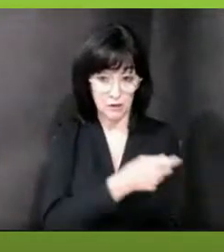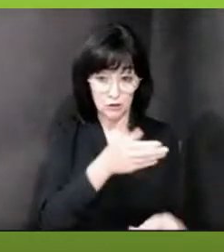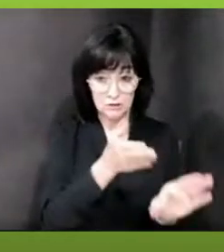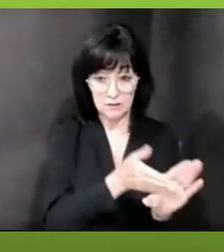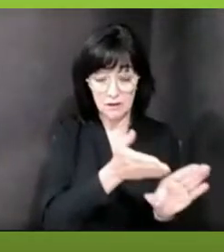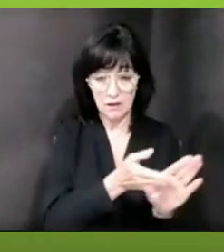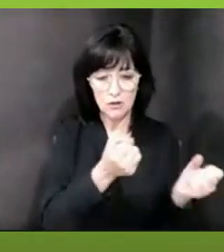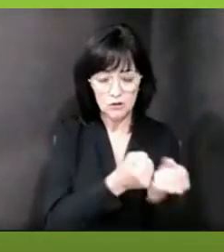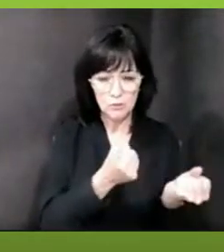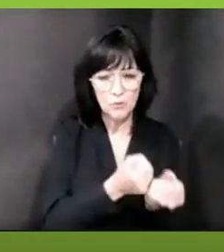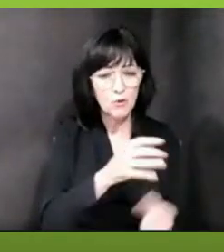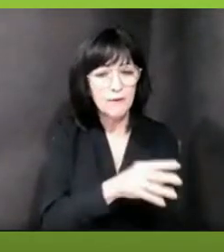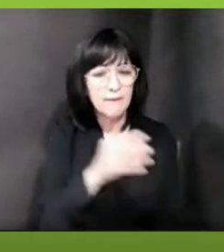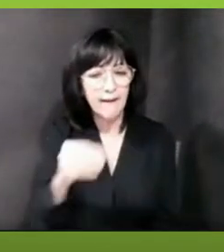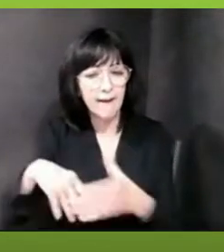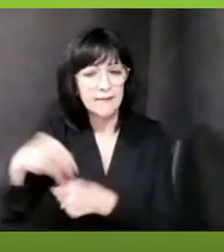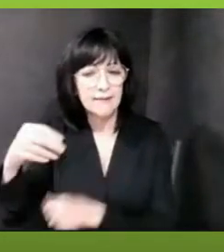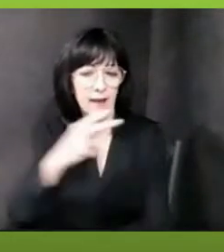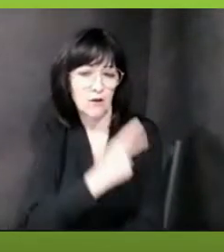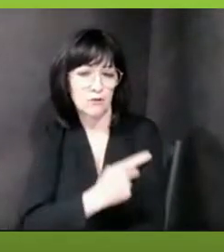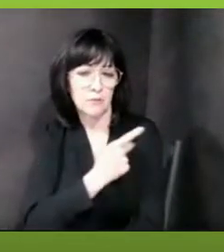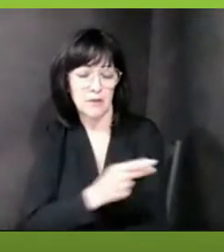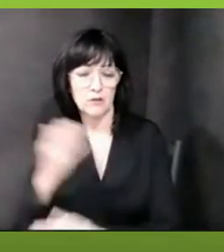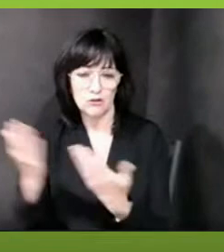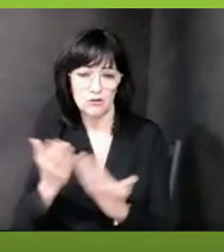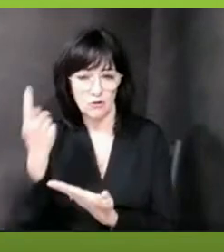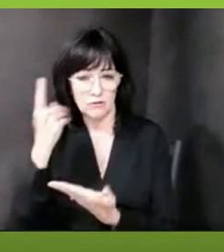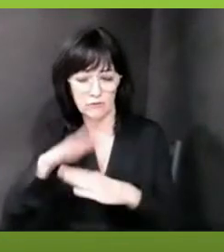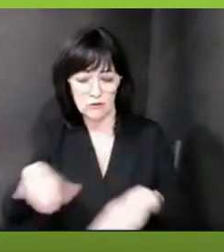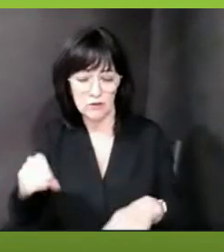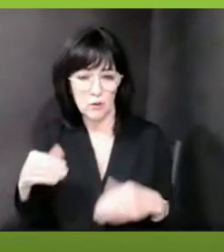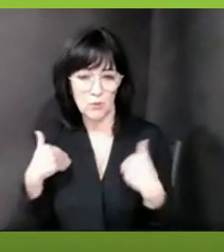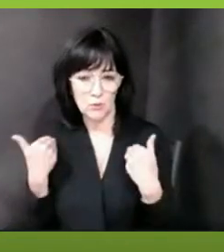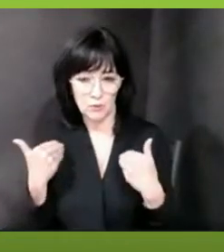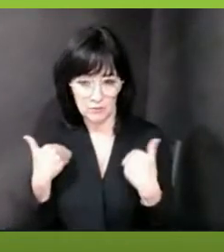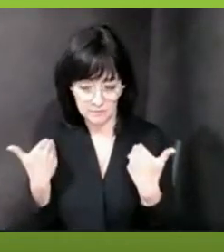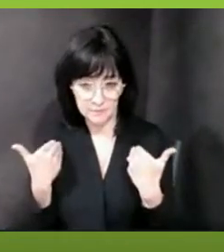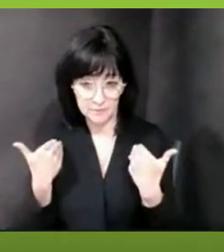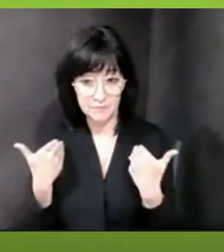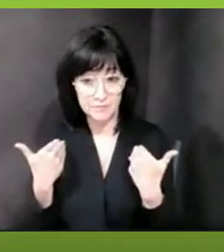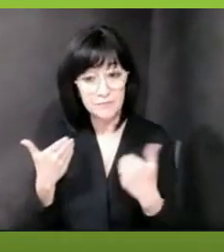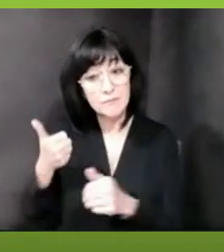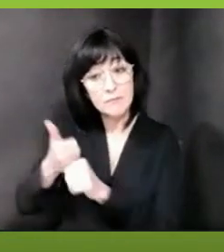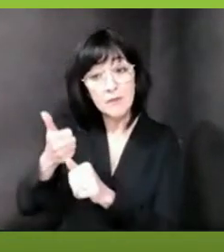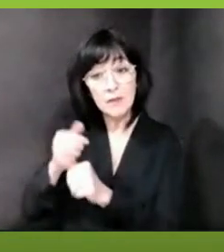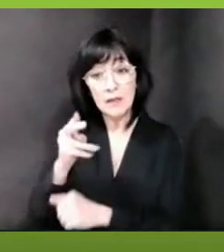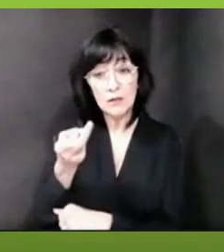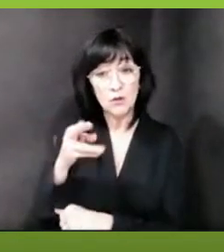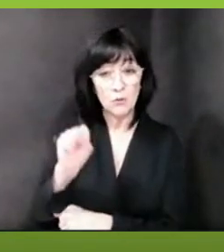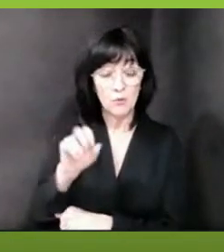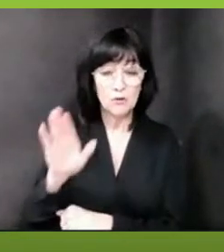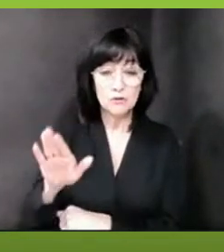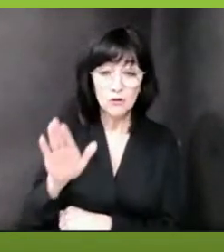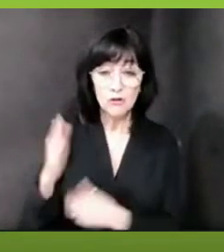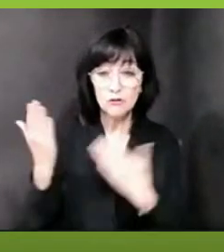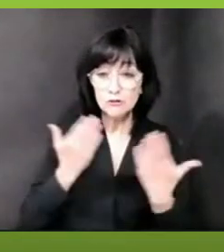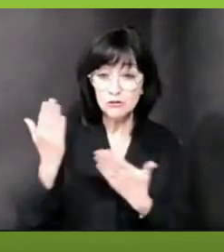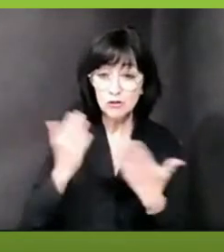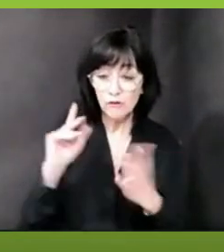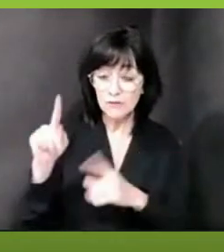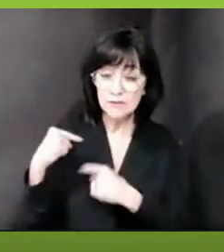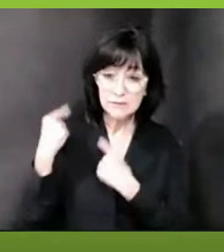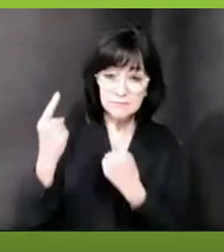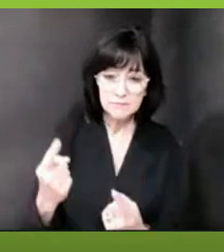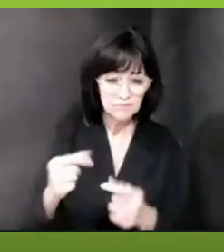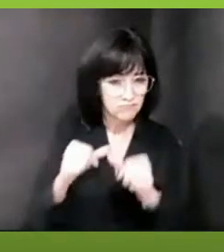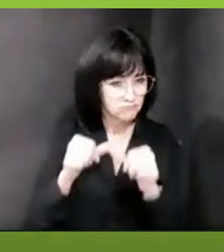services for children and youth. And services that Nemours has had throughout the pandemic. We've remained